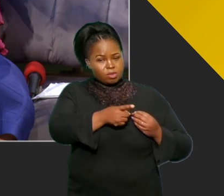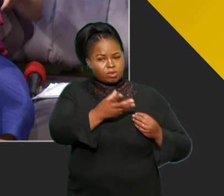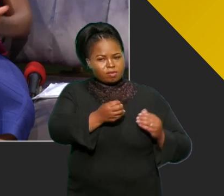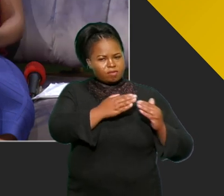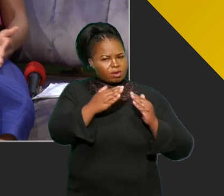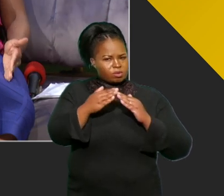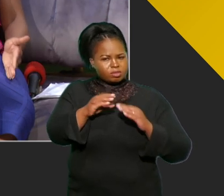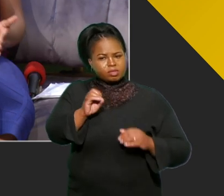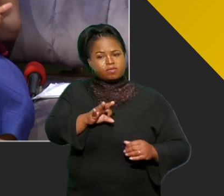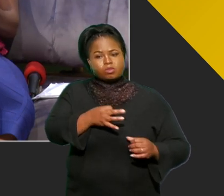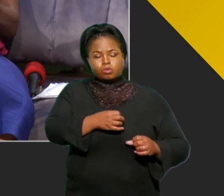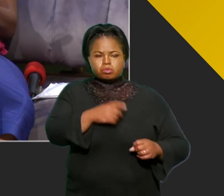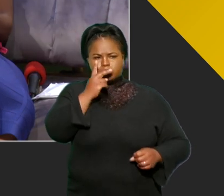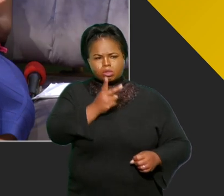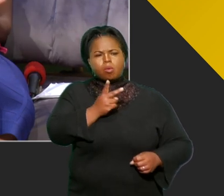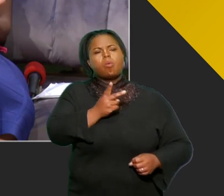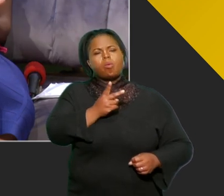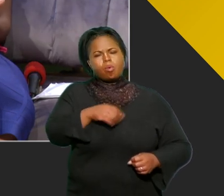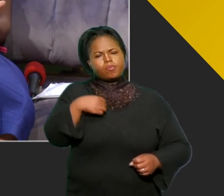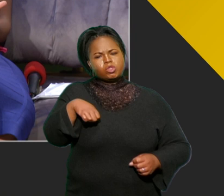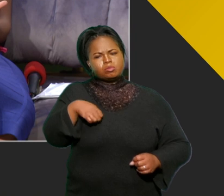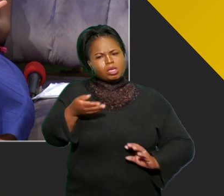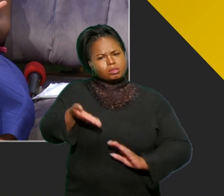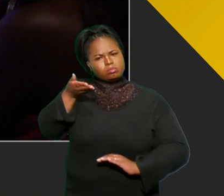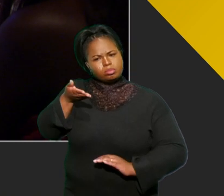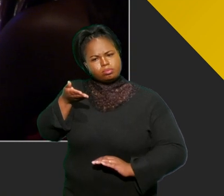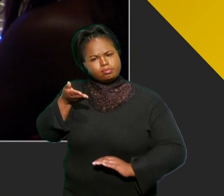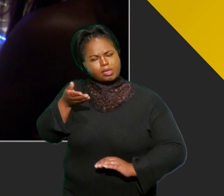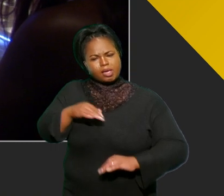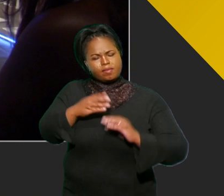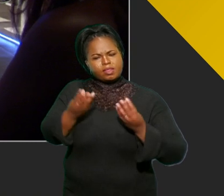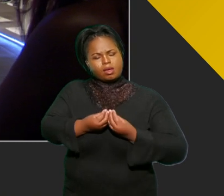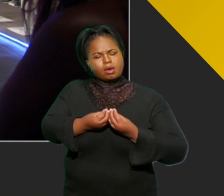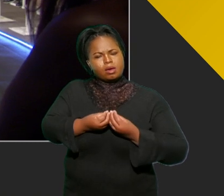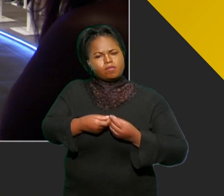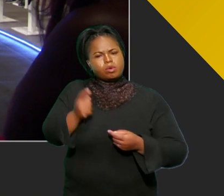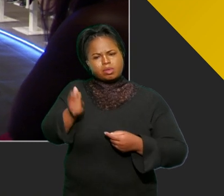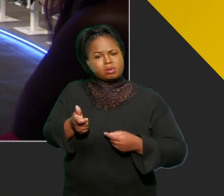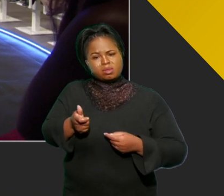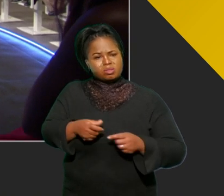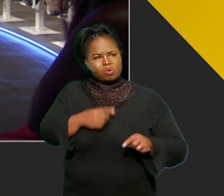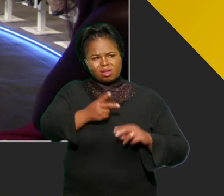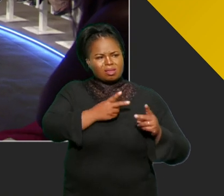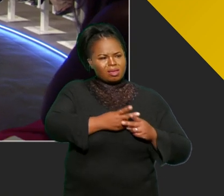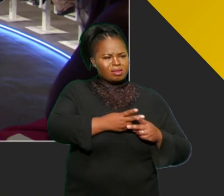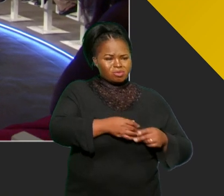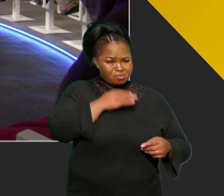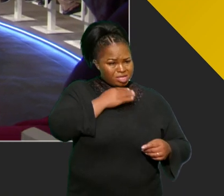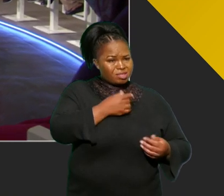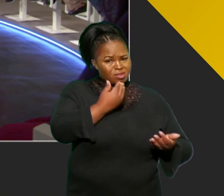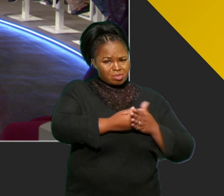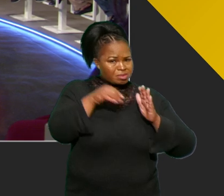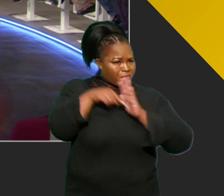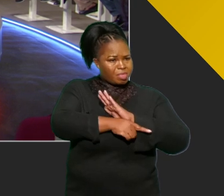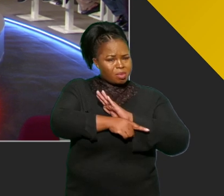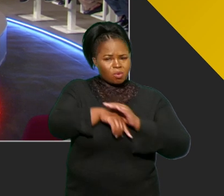right? If you can start to see, Khori, municipality is raising rates and taxes. You are not breaking even. Should you then make a loss at